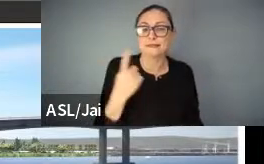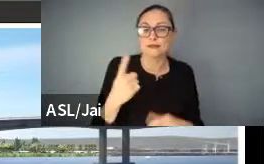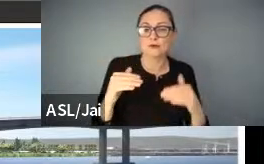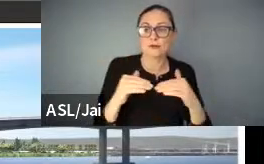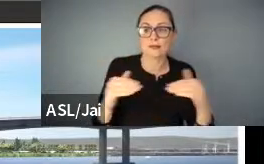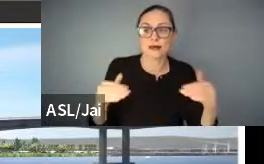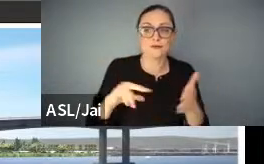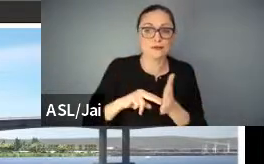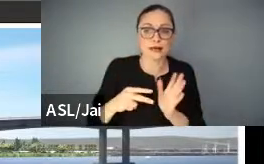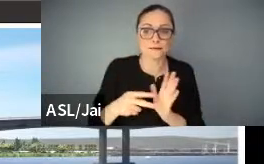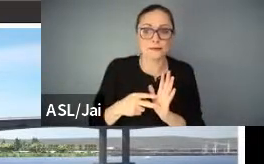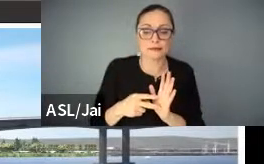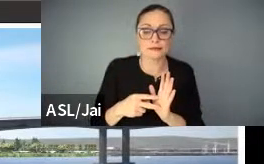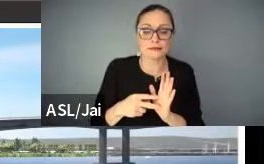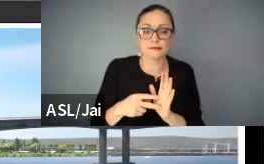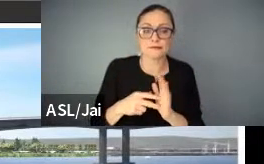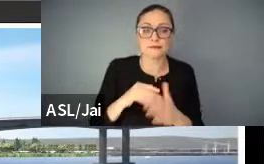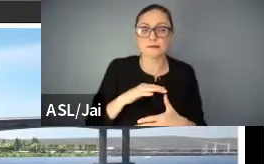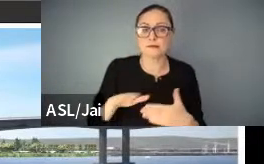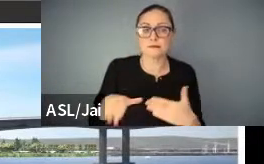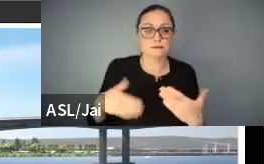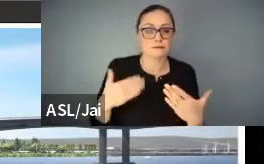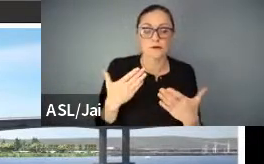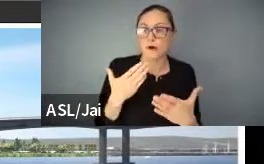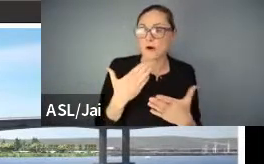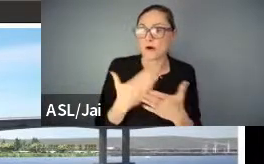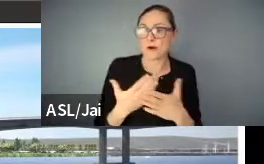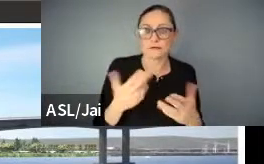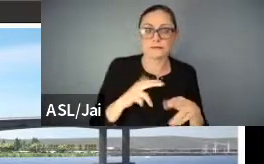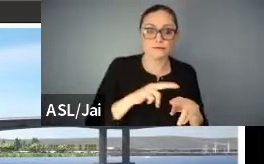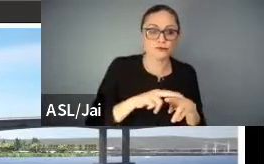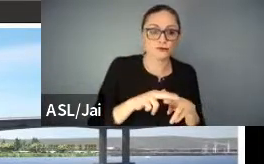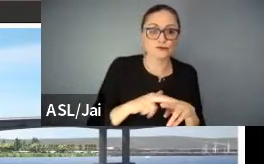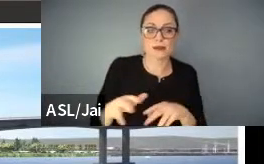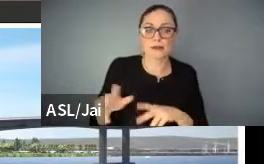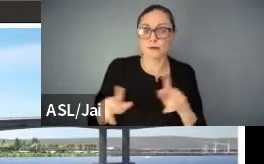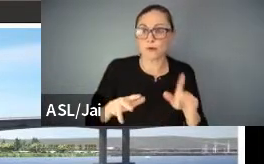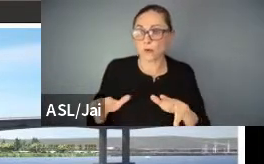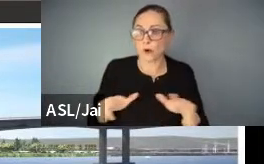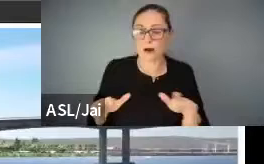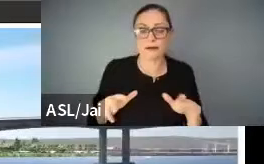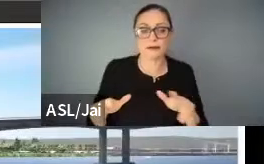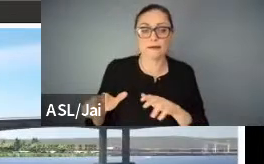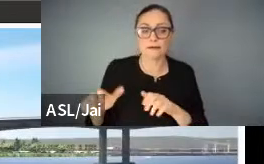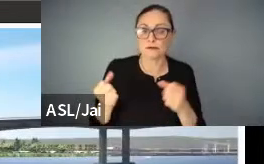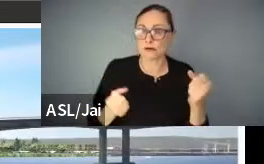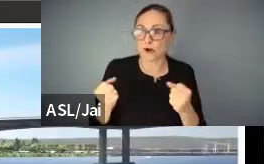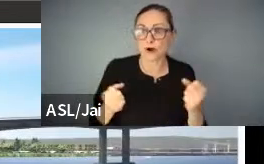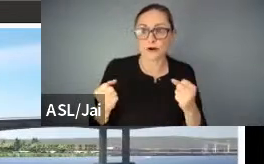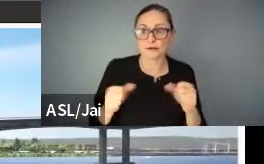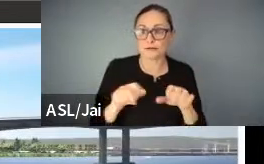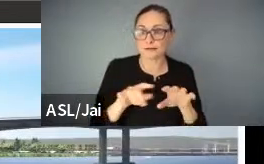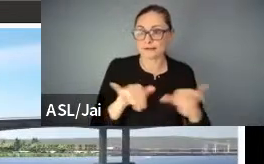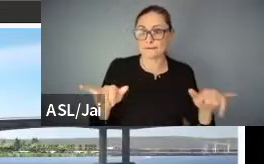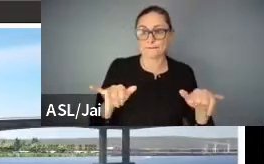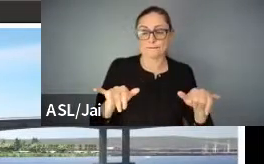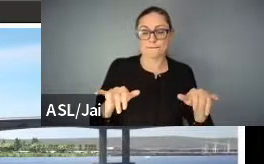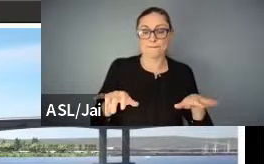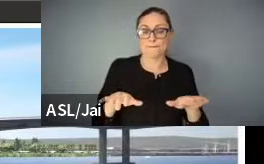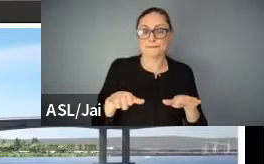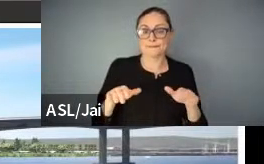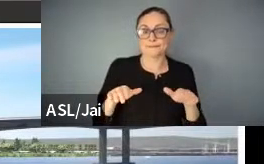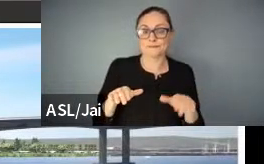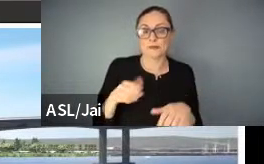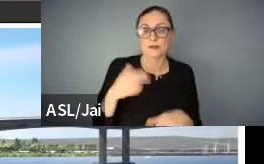means all modes are at the same level across the bridge cross section. So you see the